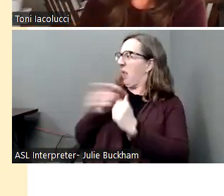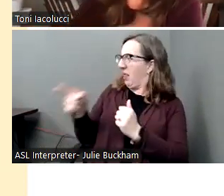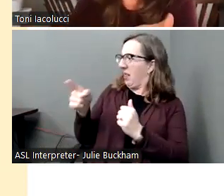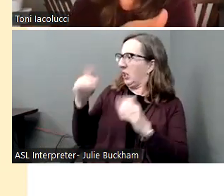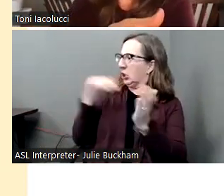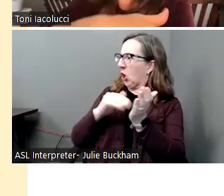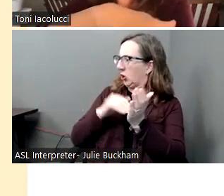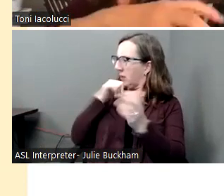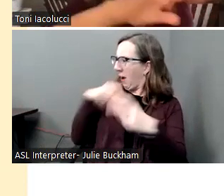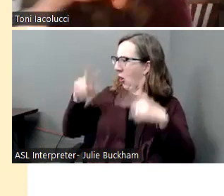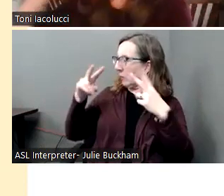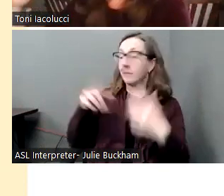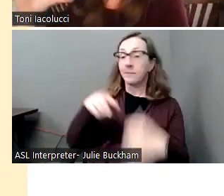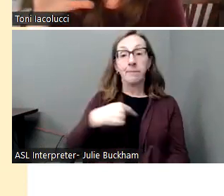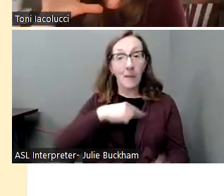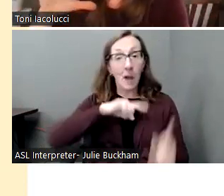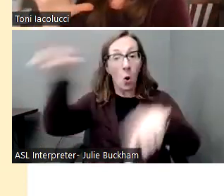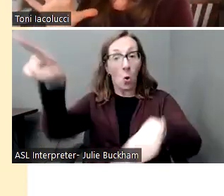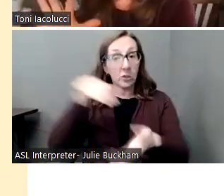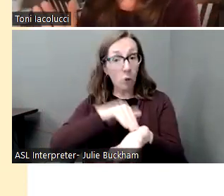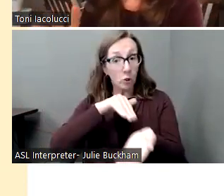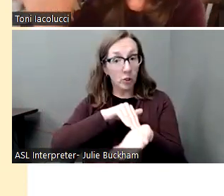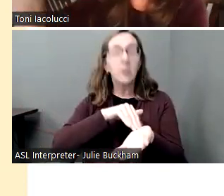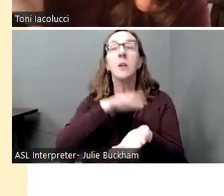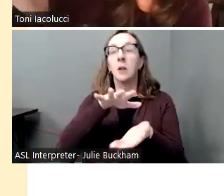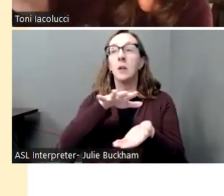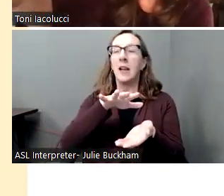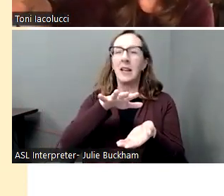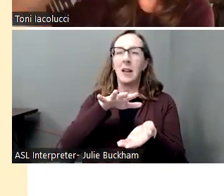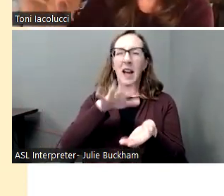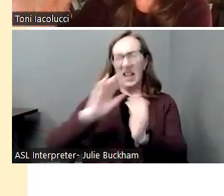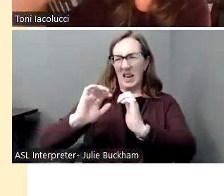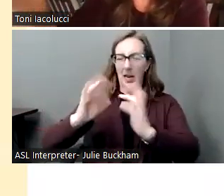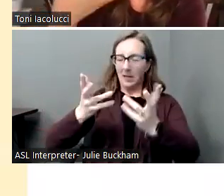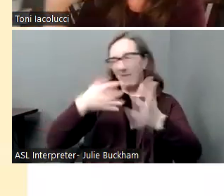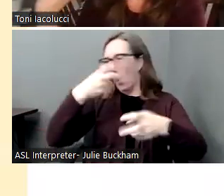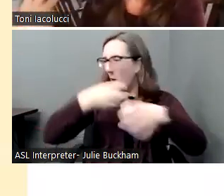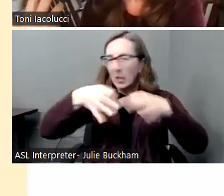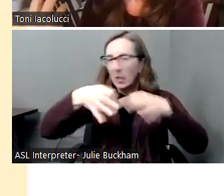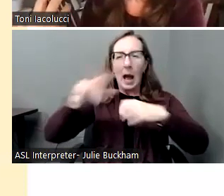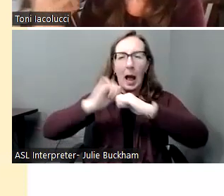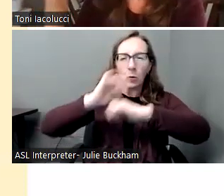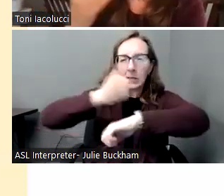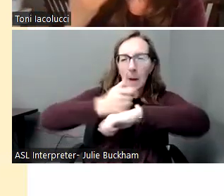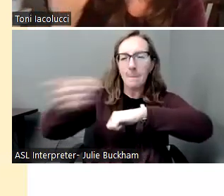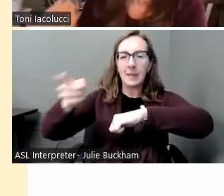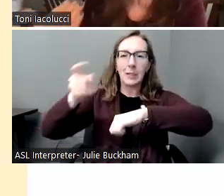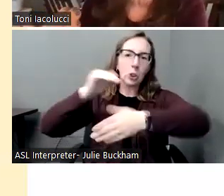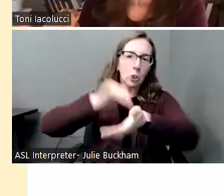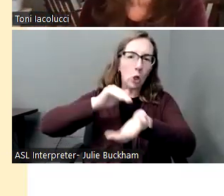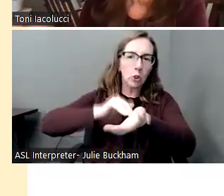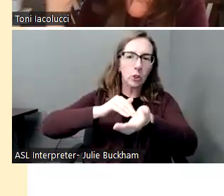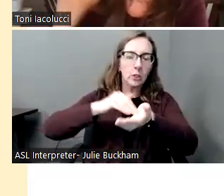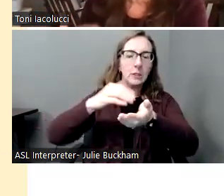his office was set up, I was sort of behind him and he was facing his computer and I had to keep